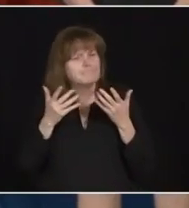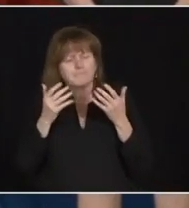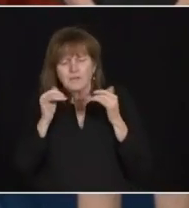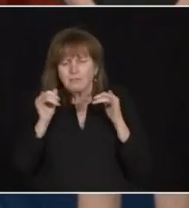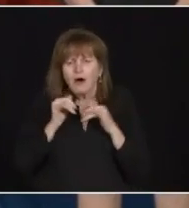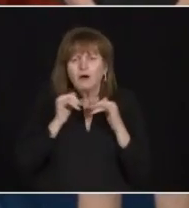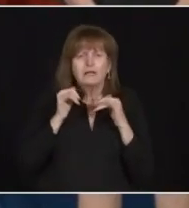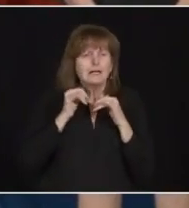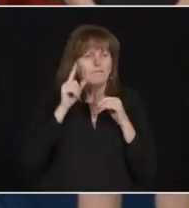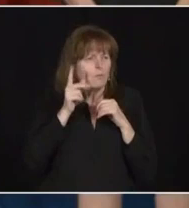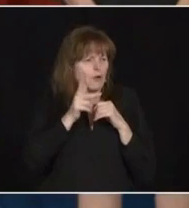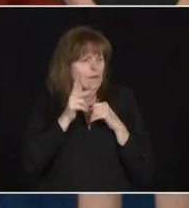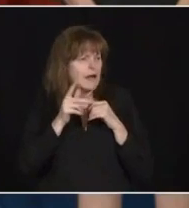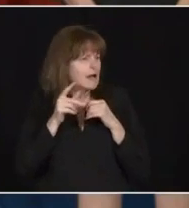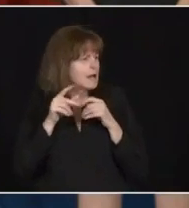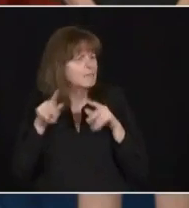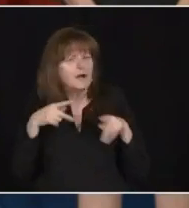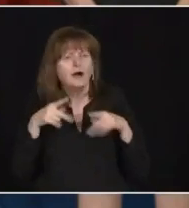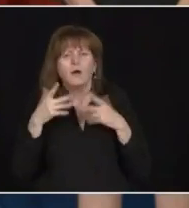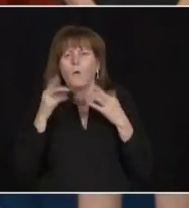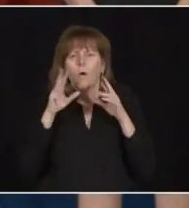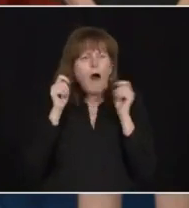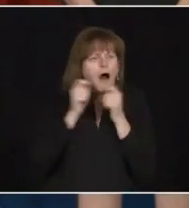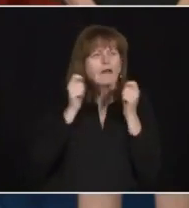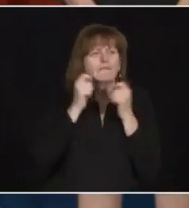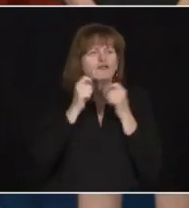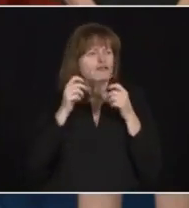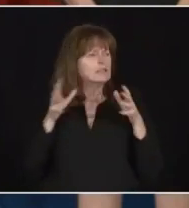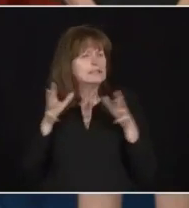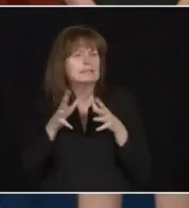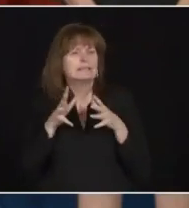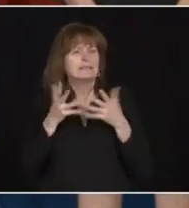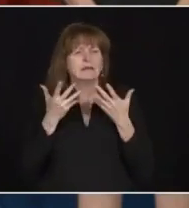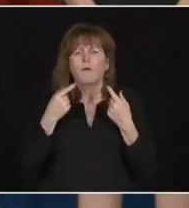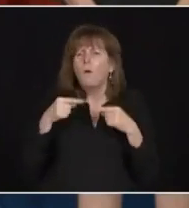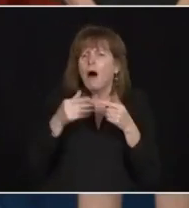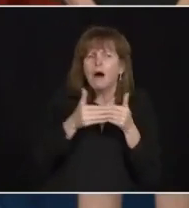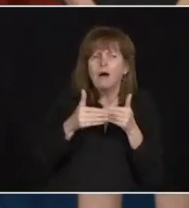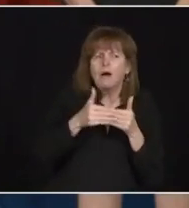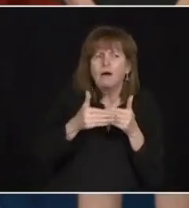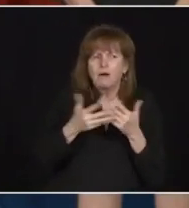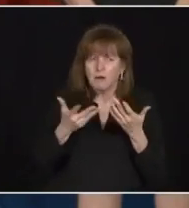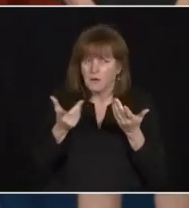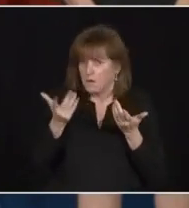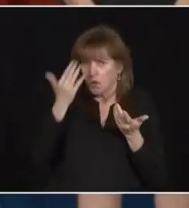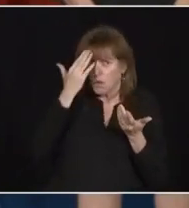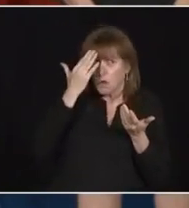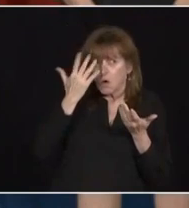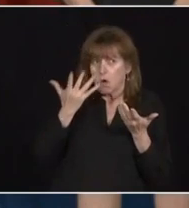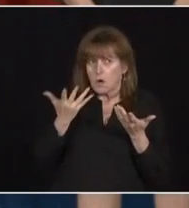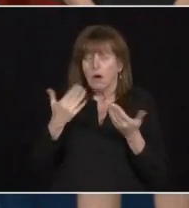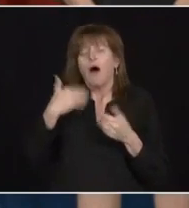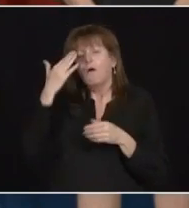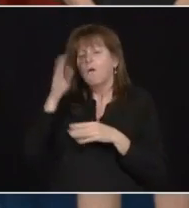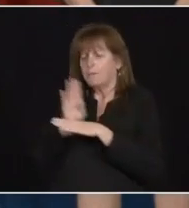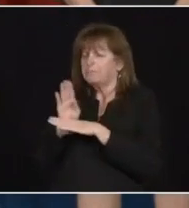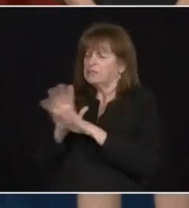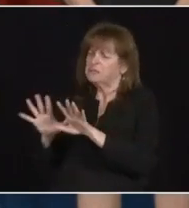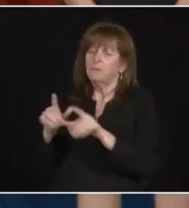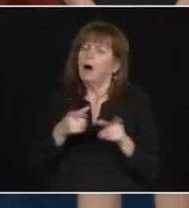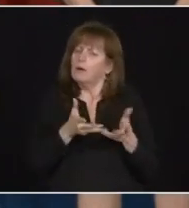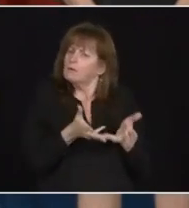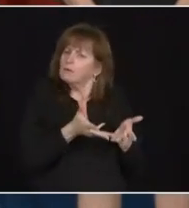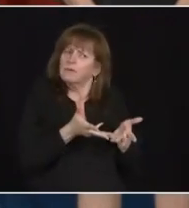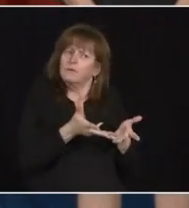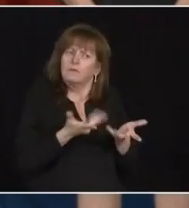other milestones? So are we any closer to getting an answer on that? Well, I think we're getting closer